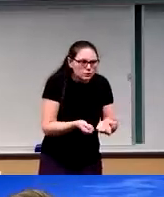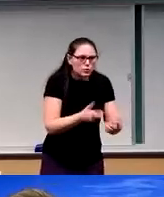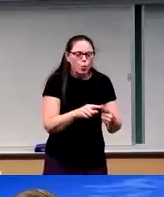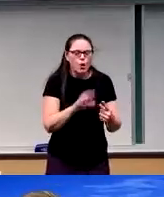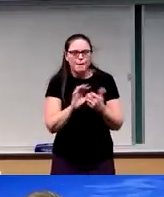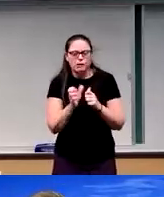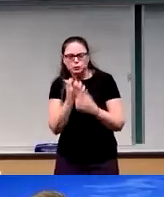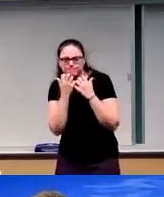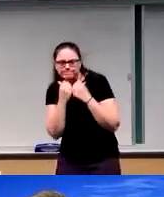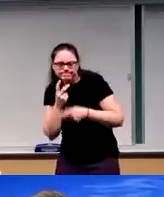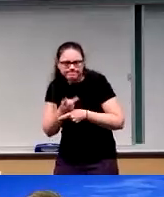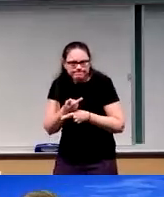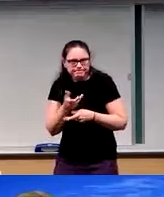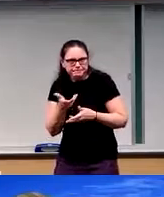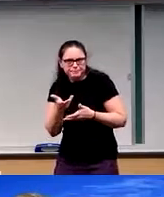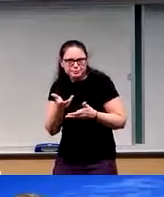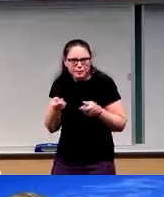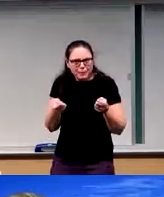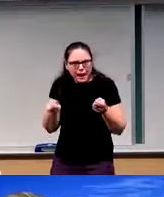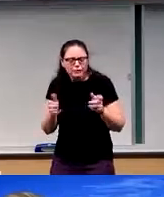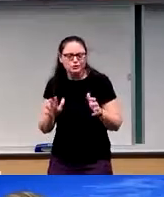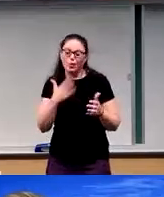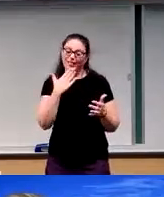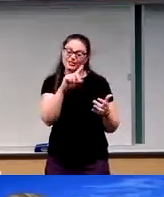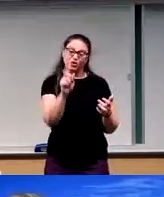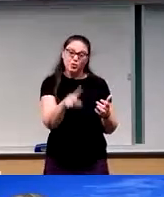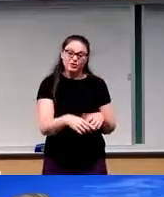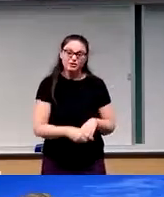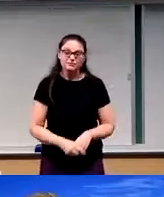together. So, very good question. And